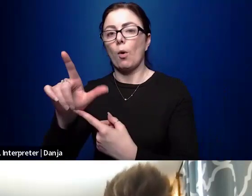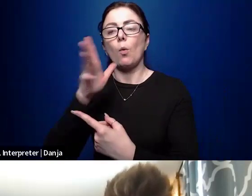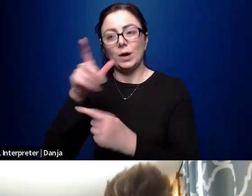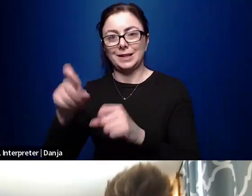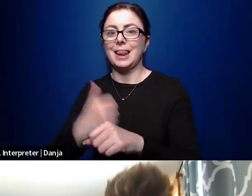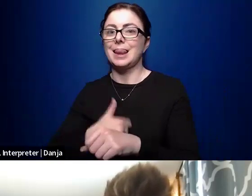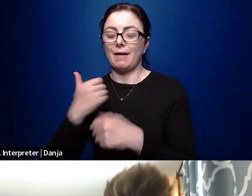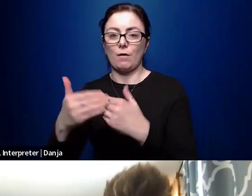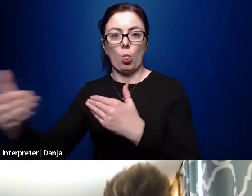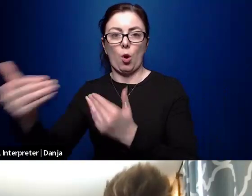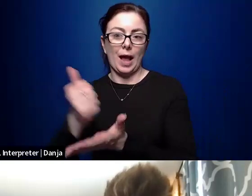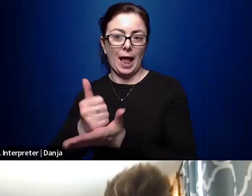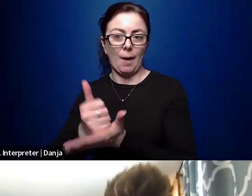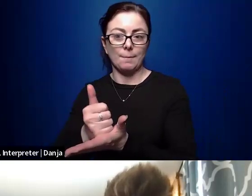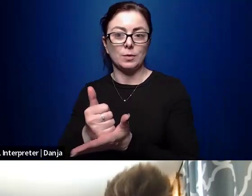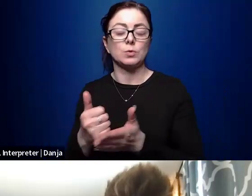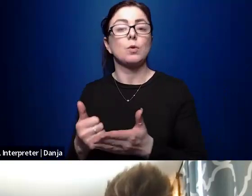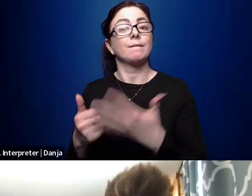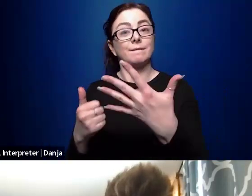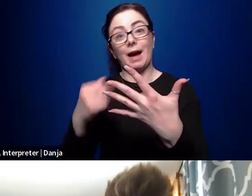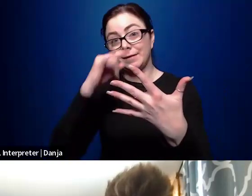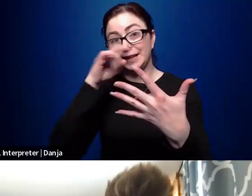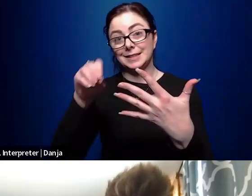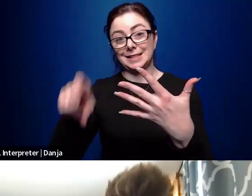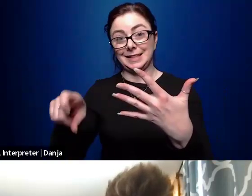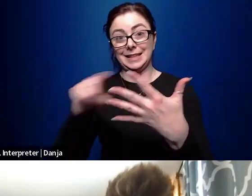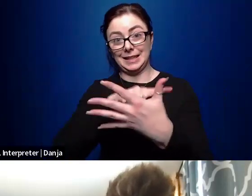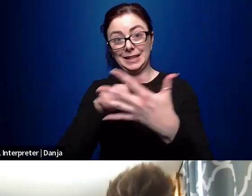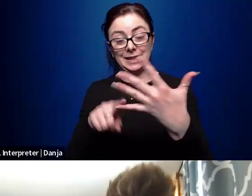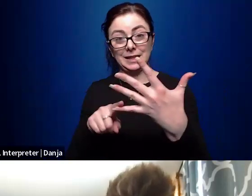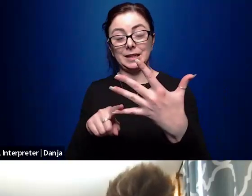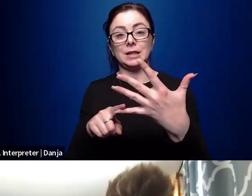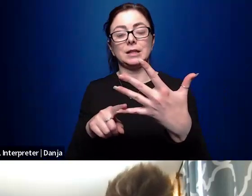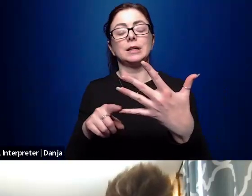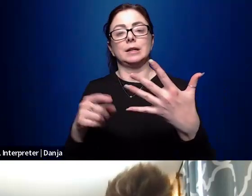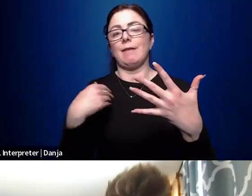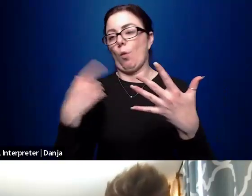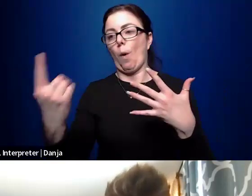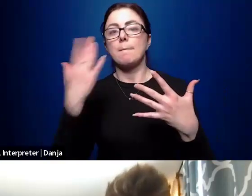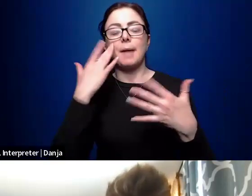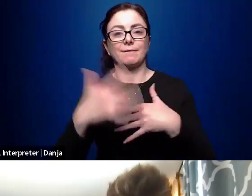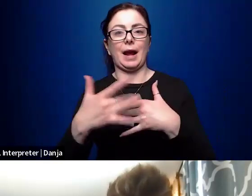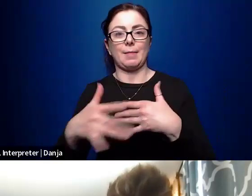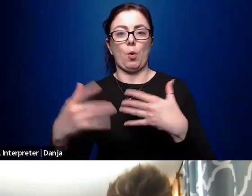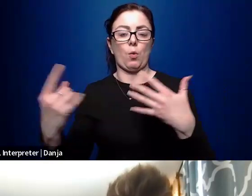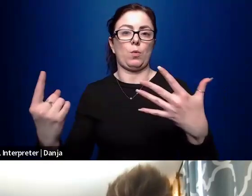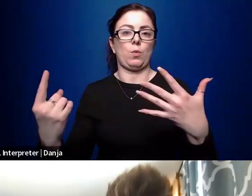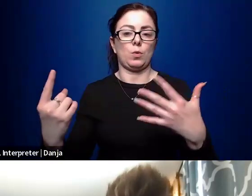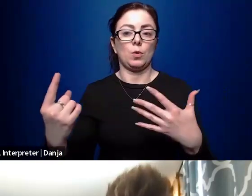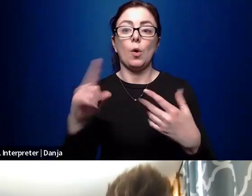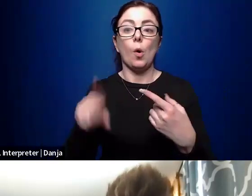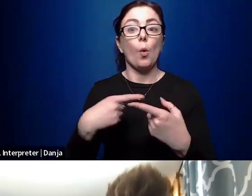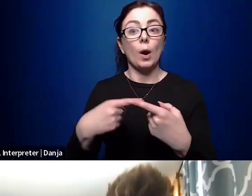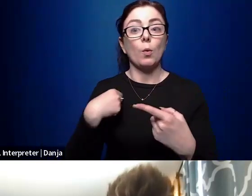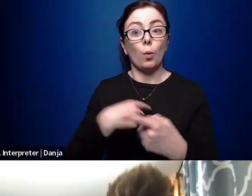ratio was 5 kids in need to every 1 bed available. And even at that, like when I said we got denied, we